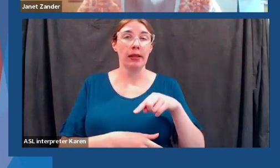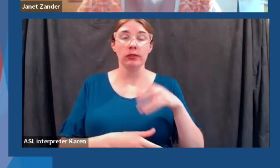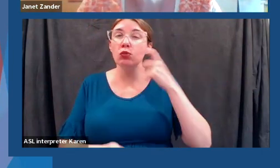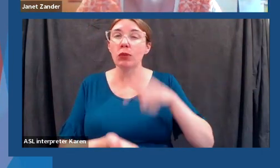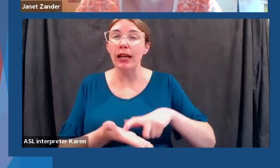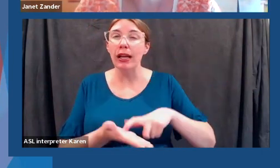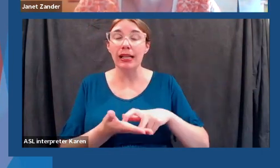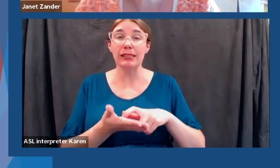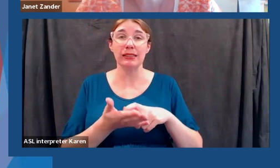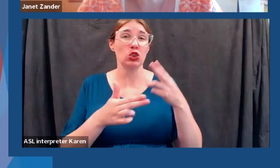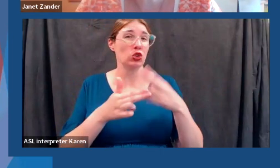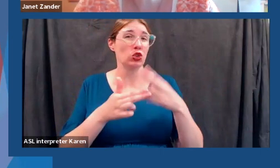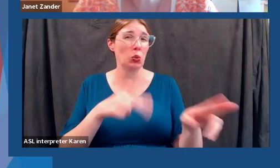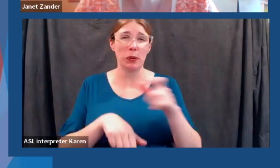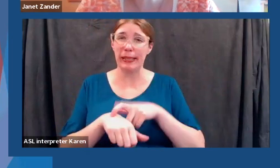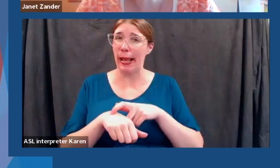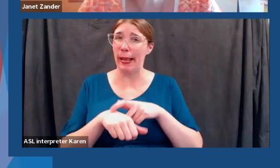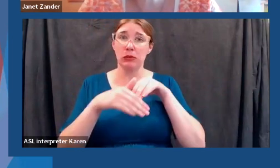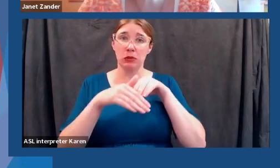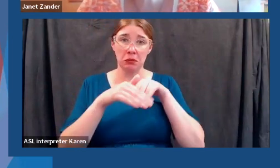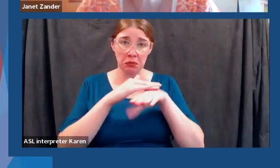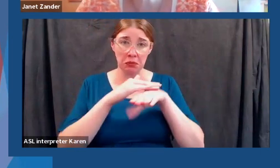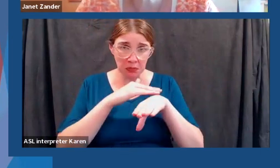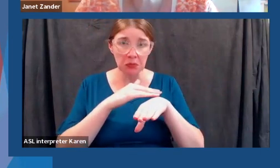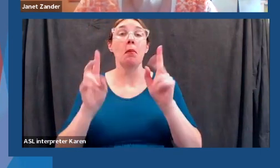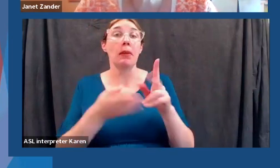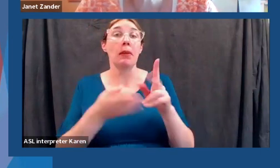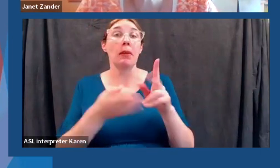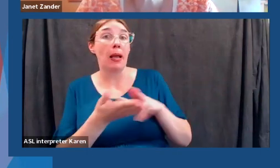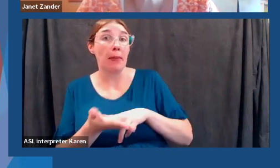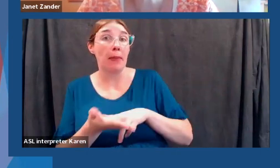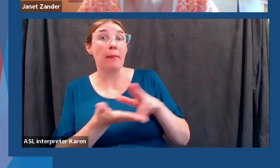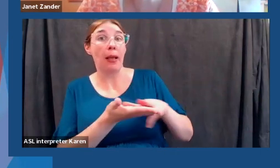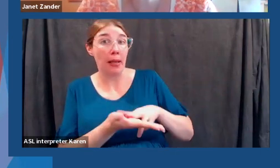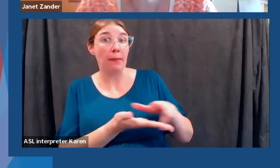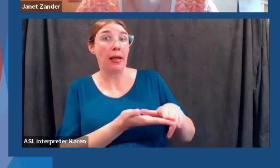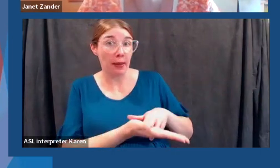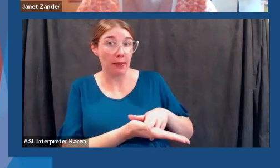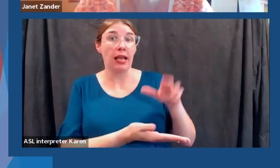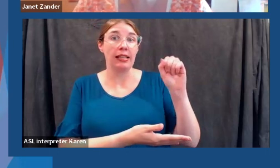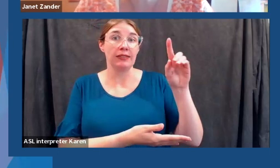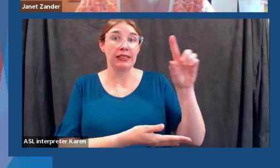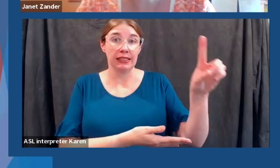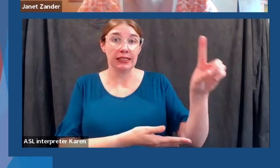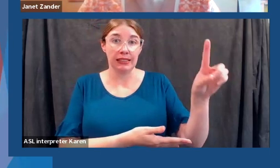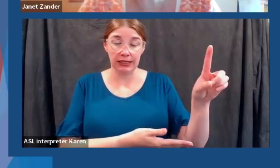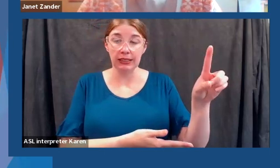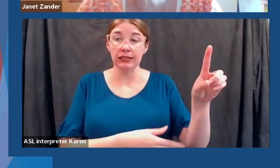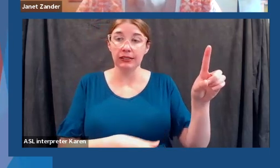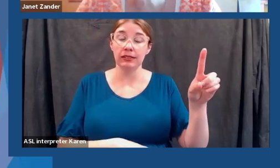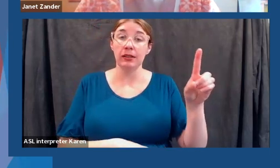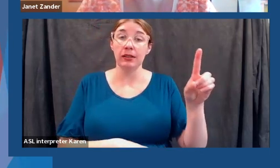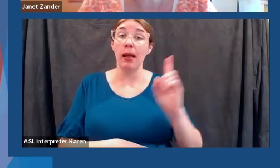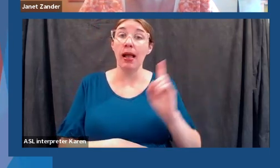window that is there for people to register through the special voting deputies. And that's only if they're also an